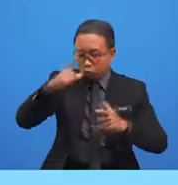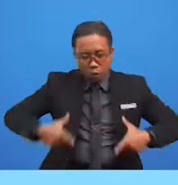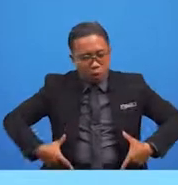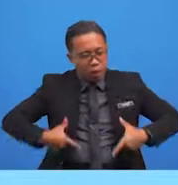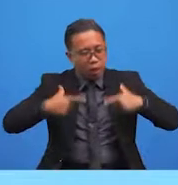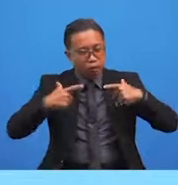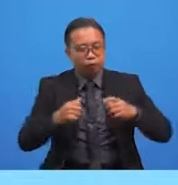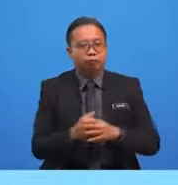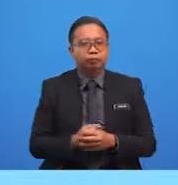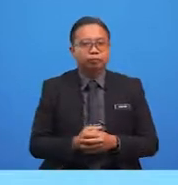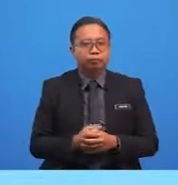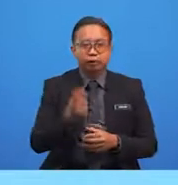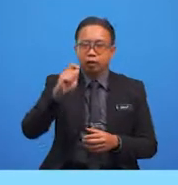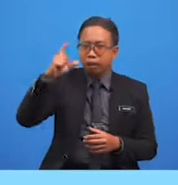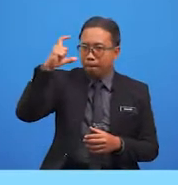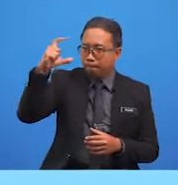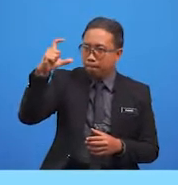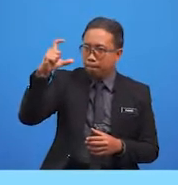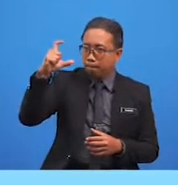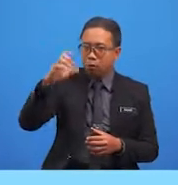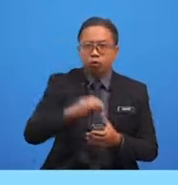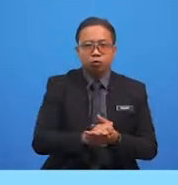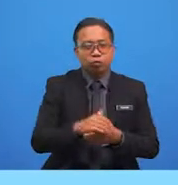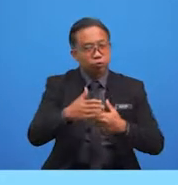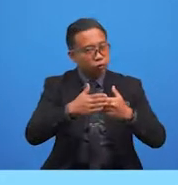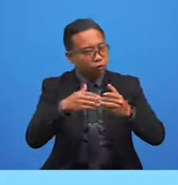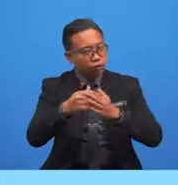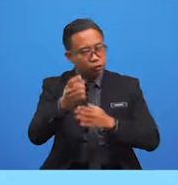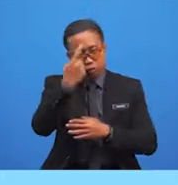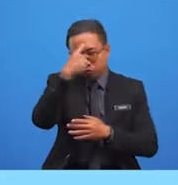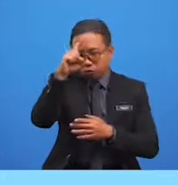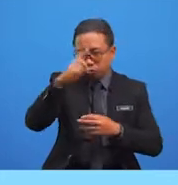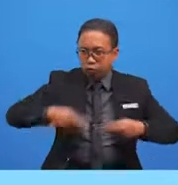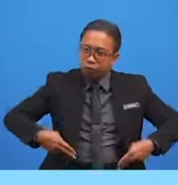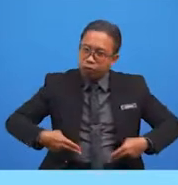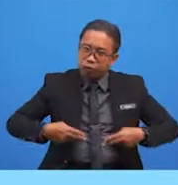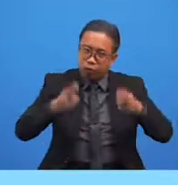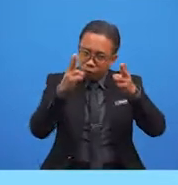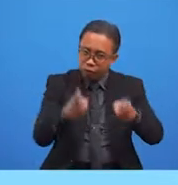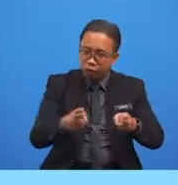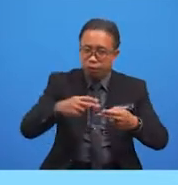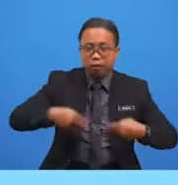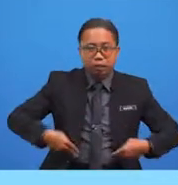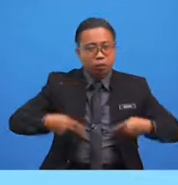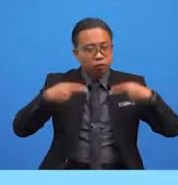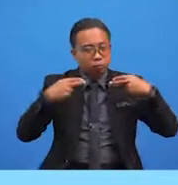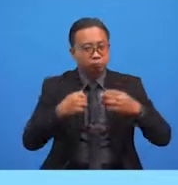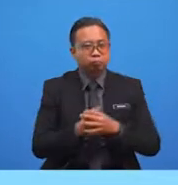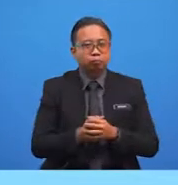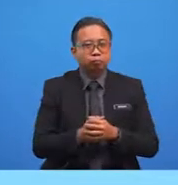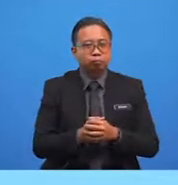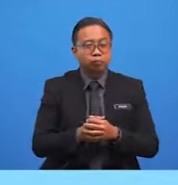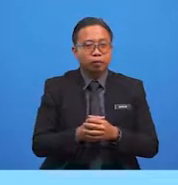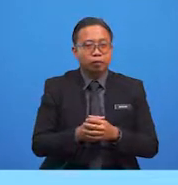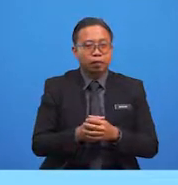other hand, the moon isn't a very comfortable place for human beings. There isn't any air